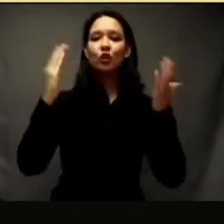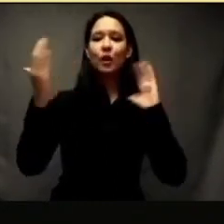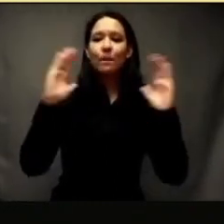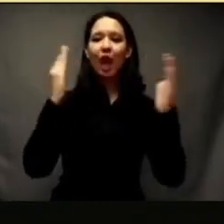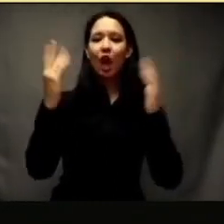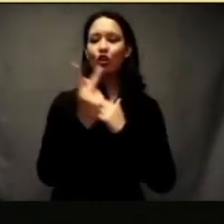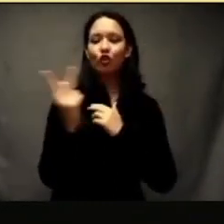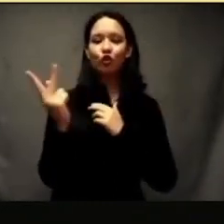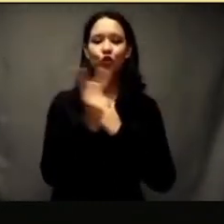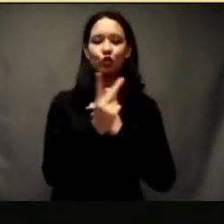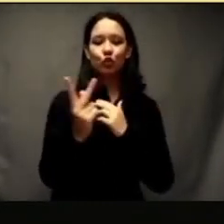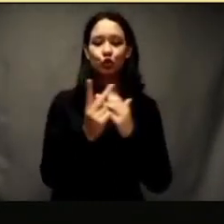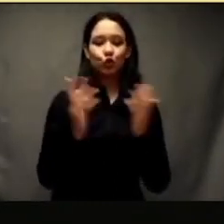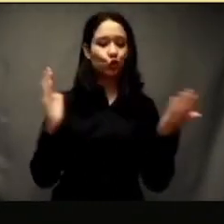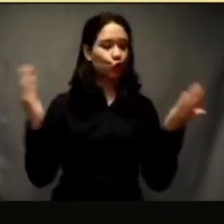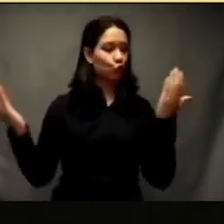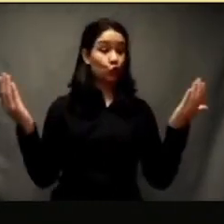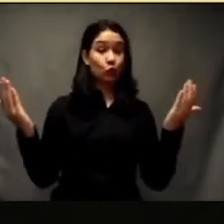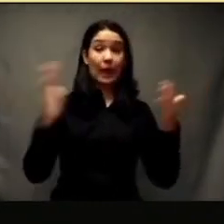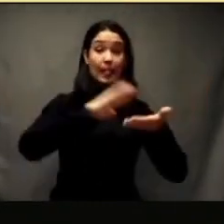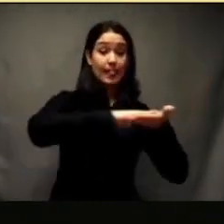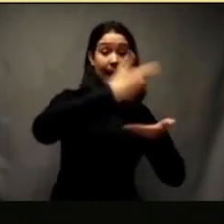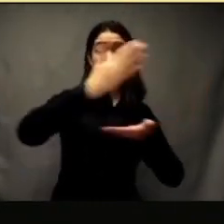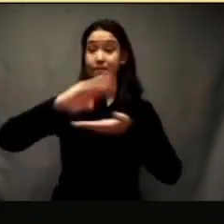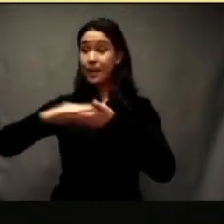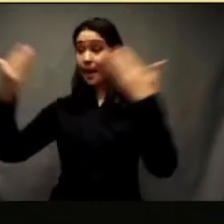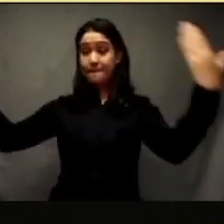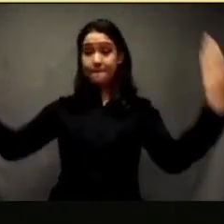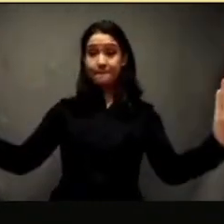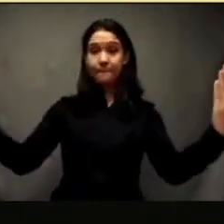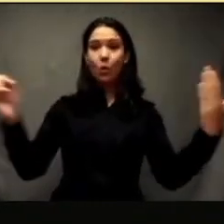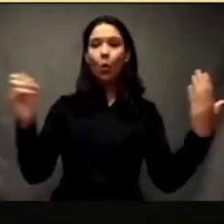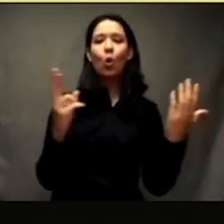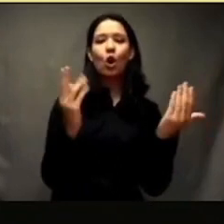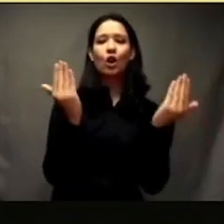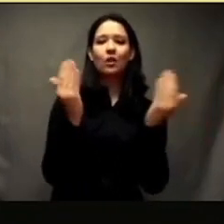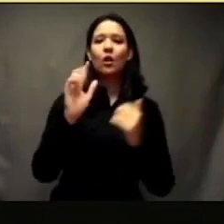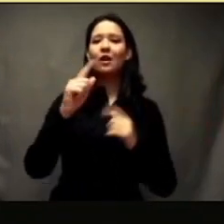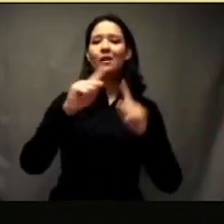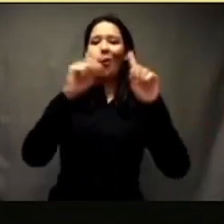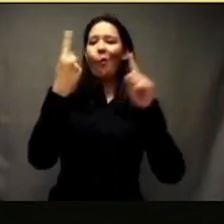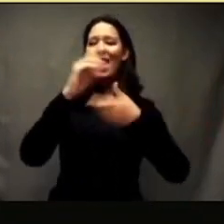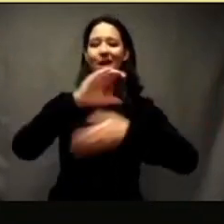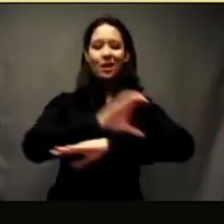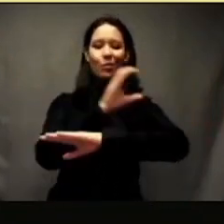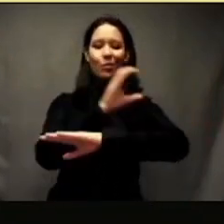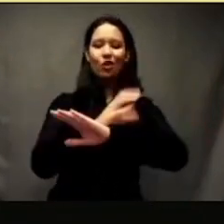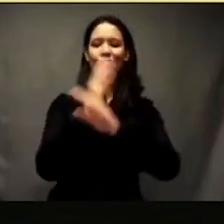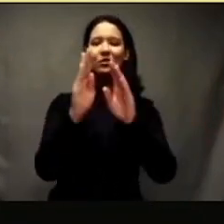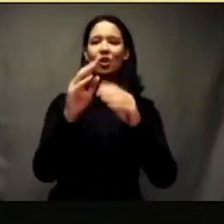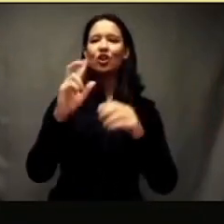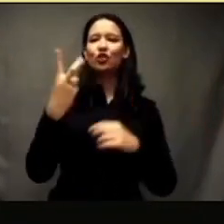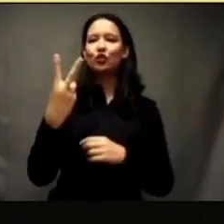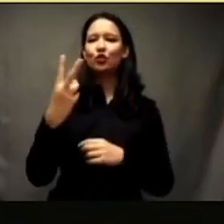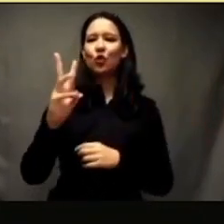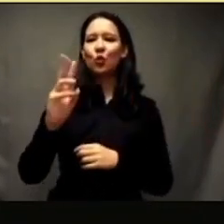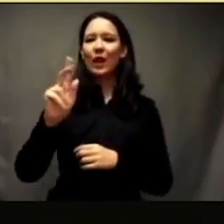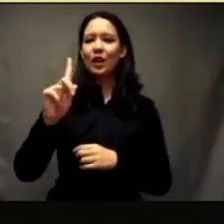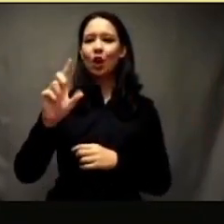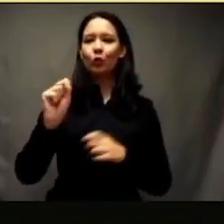two laptops next to each other or two windows next to each other when presenting them to students?